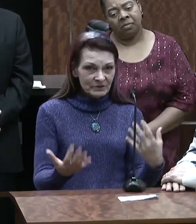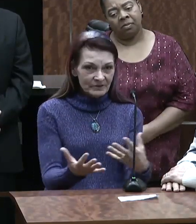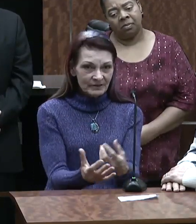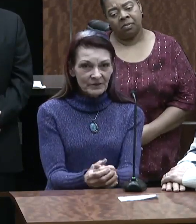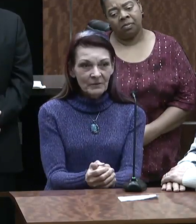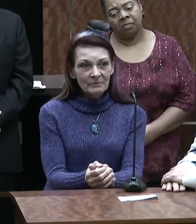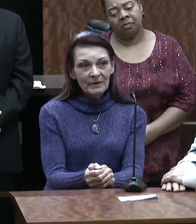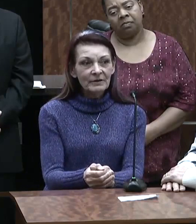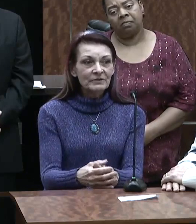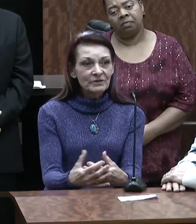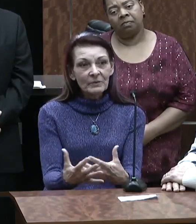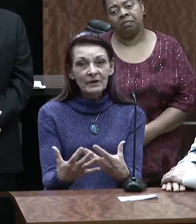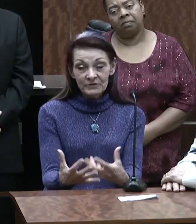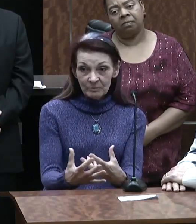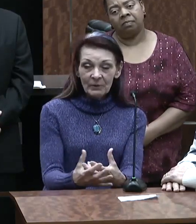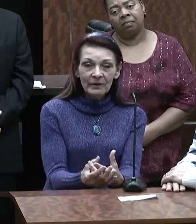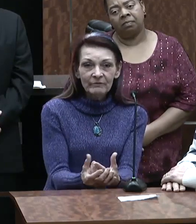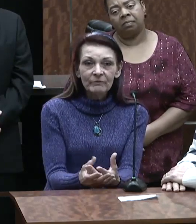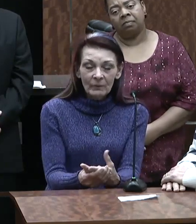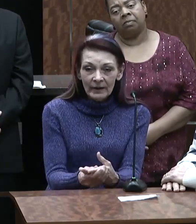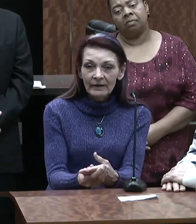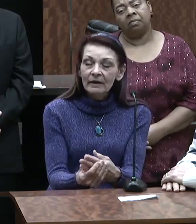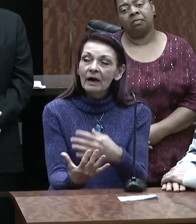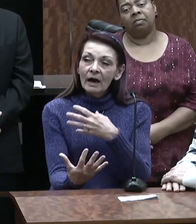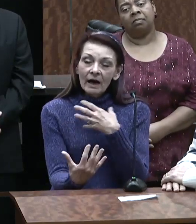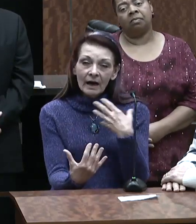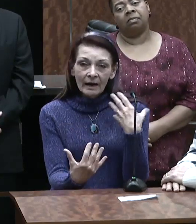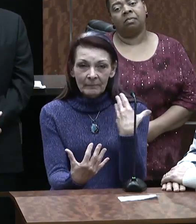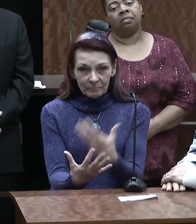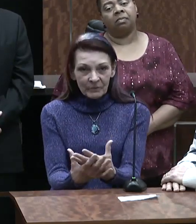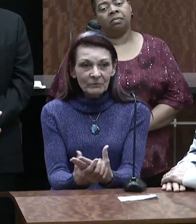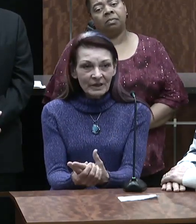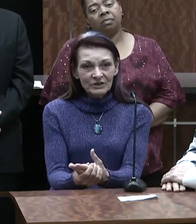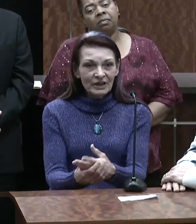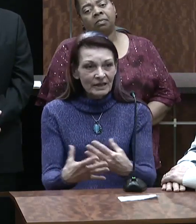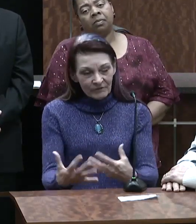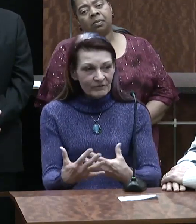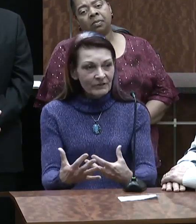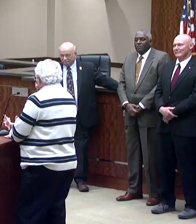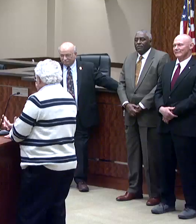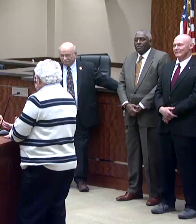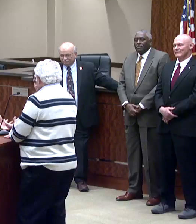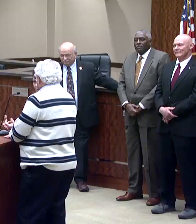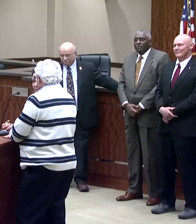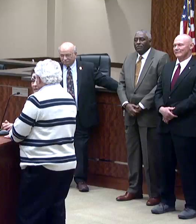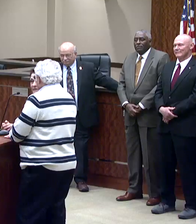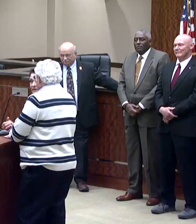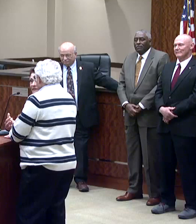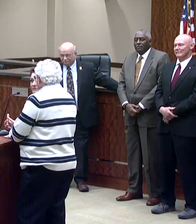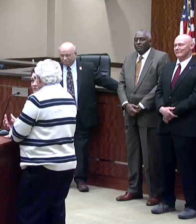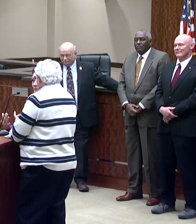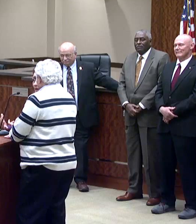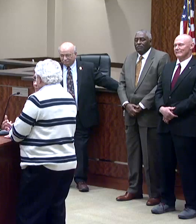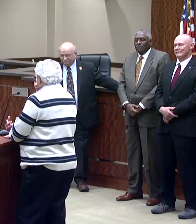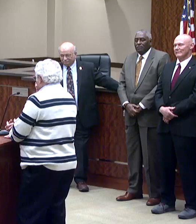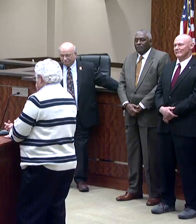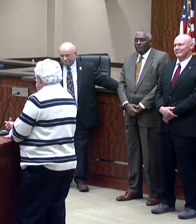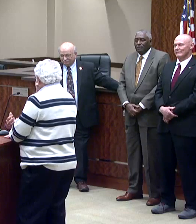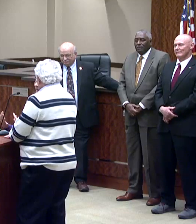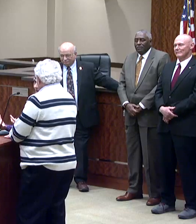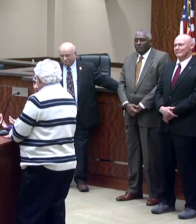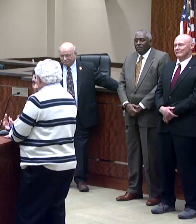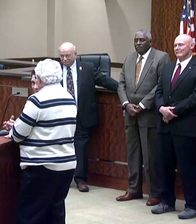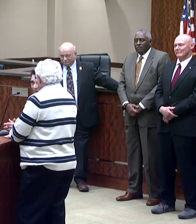And we would just like to go on record as showing our support for Rich and everything the police department has done to help us